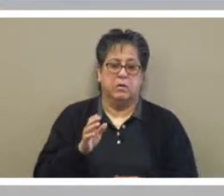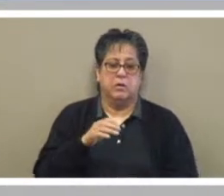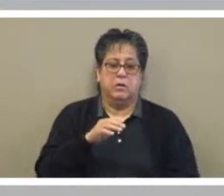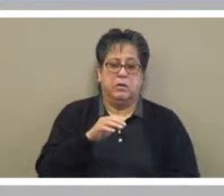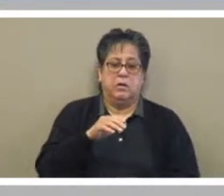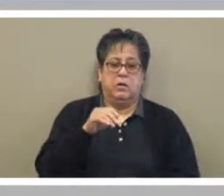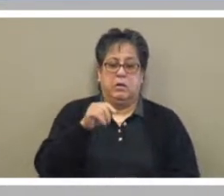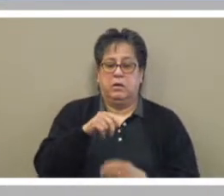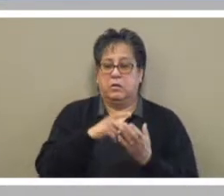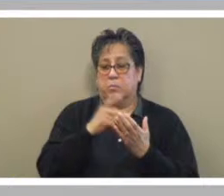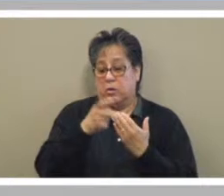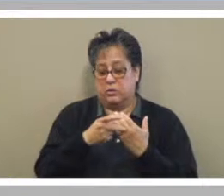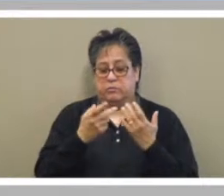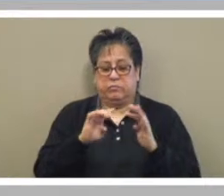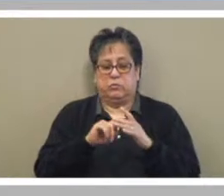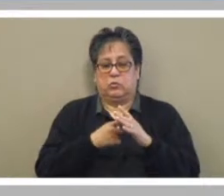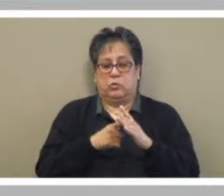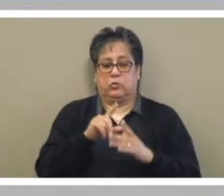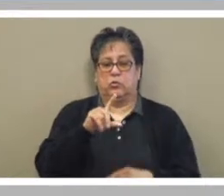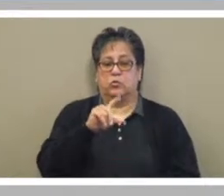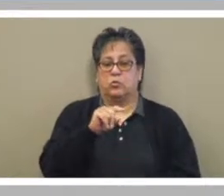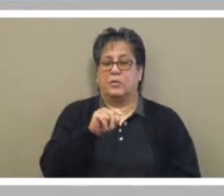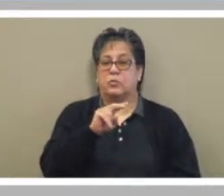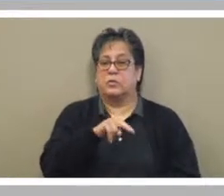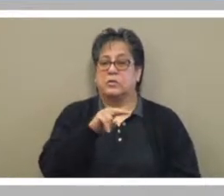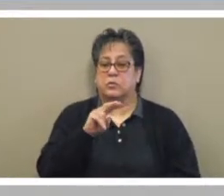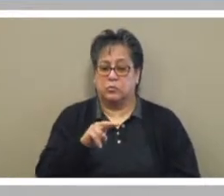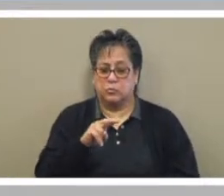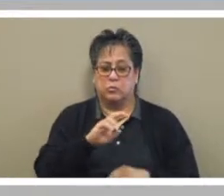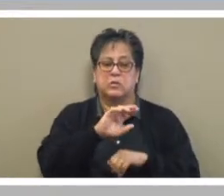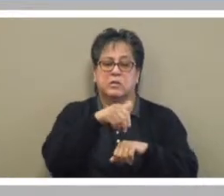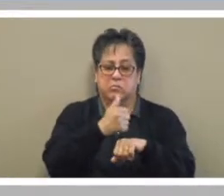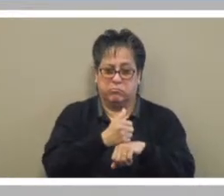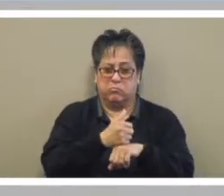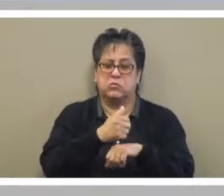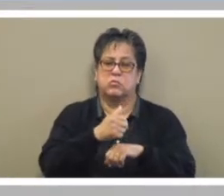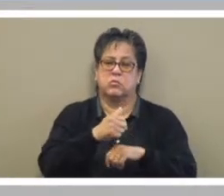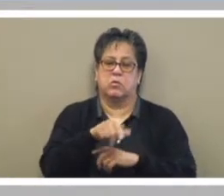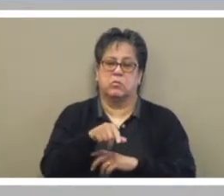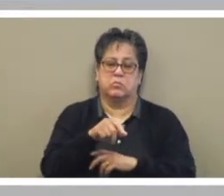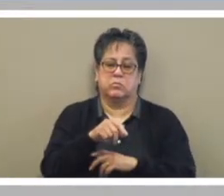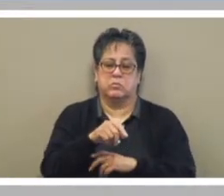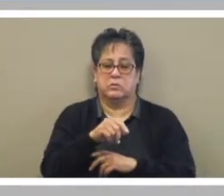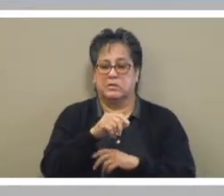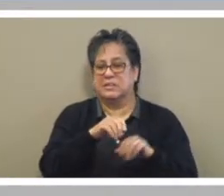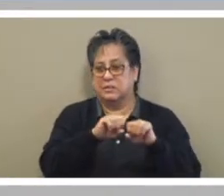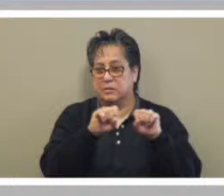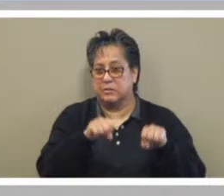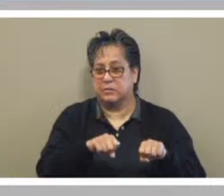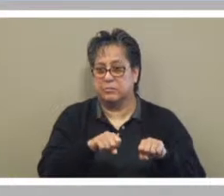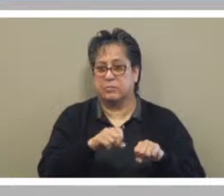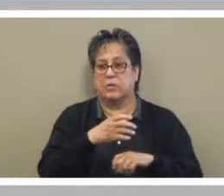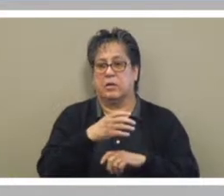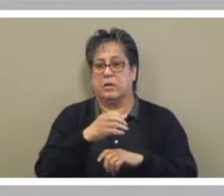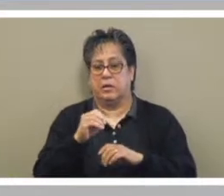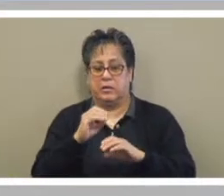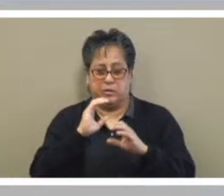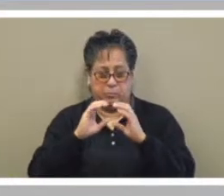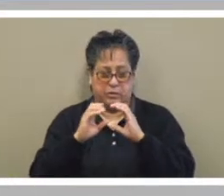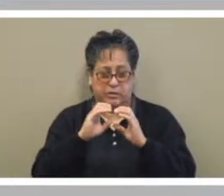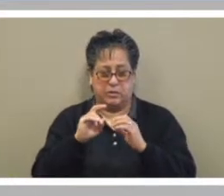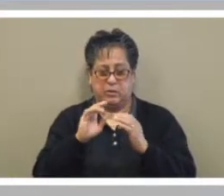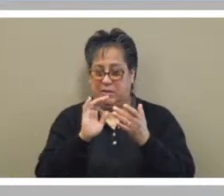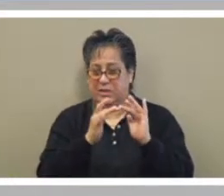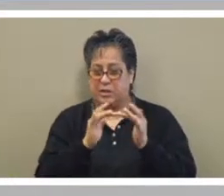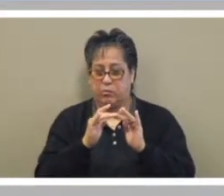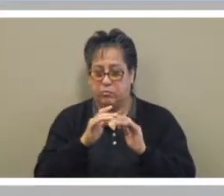This project started back in 2022 with installations of our back office systems and the communications network